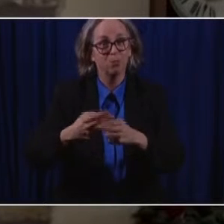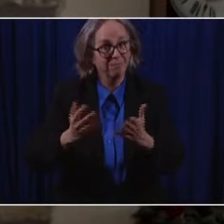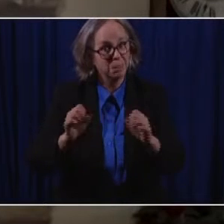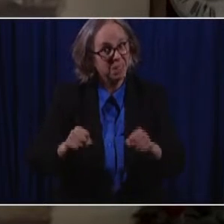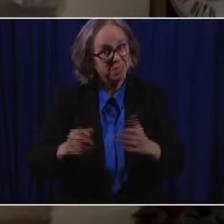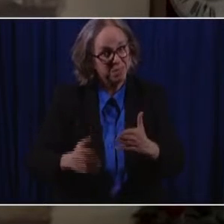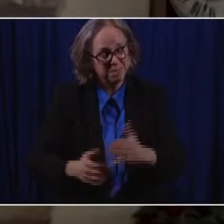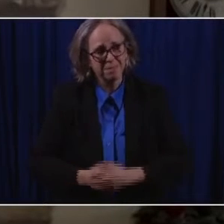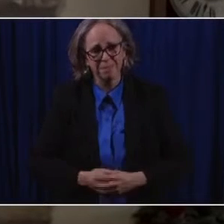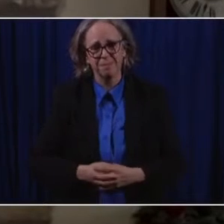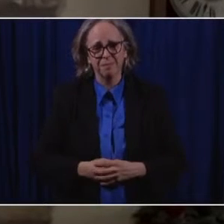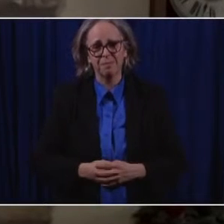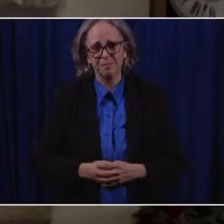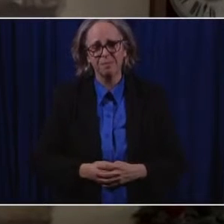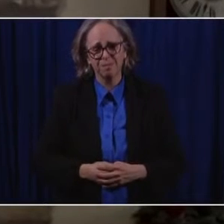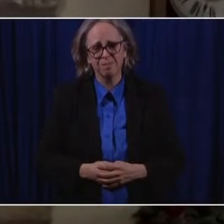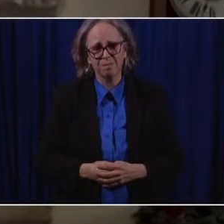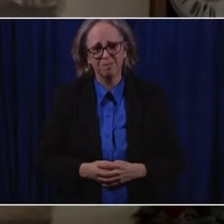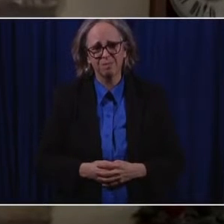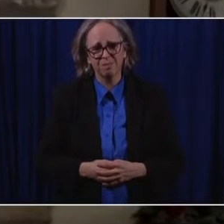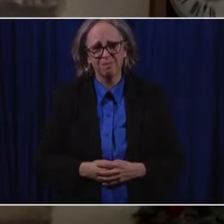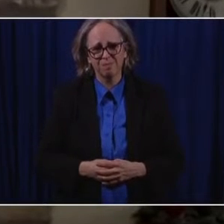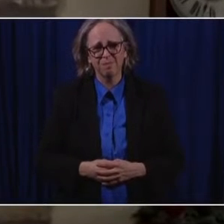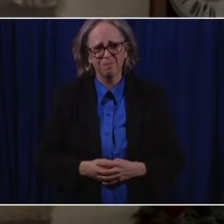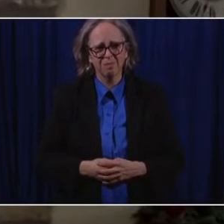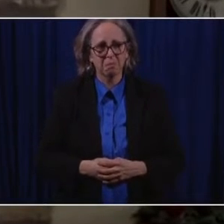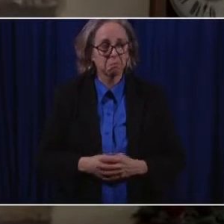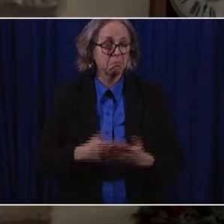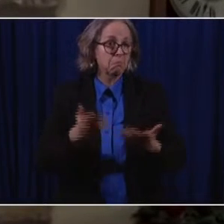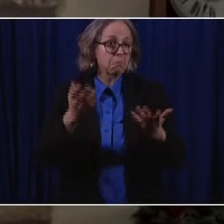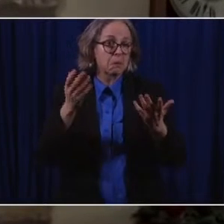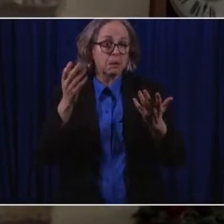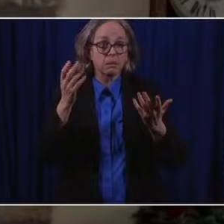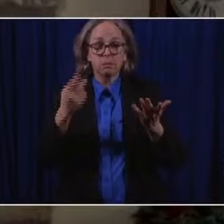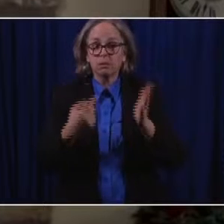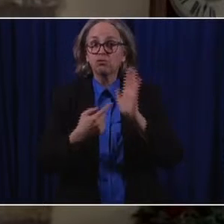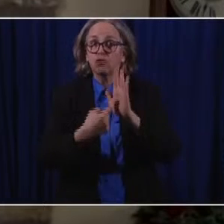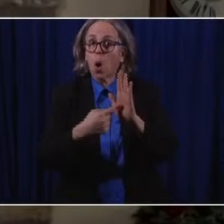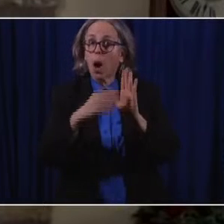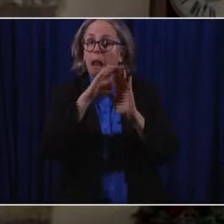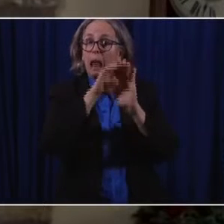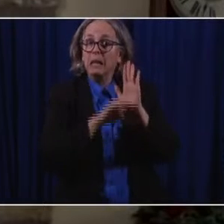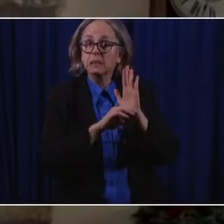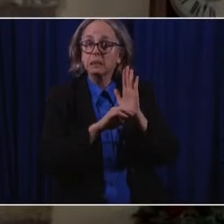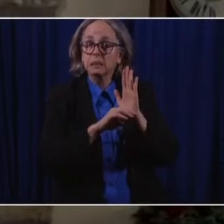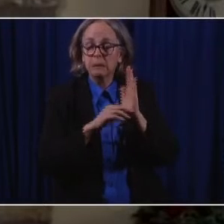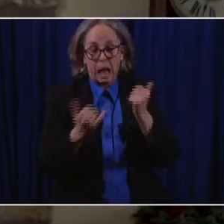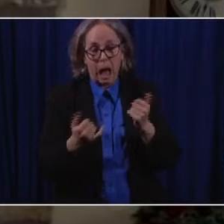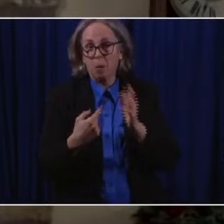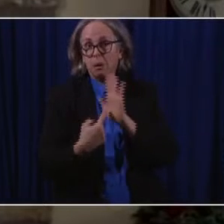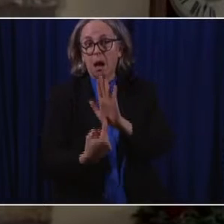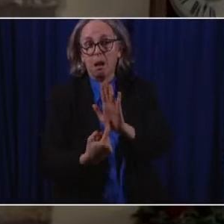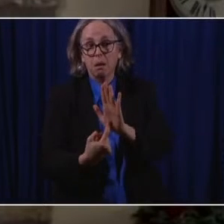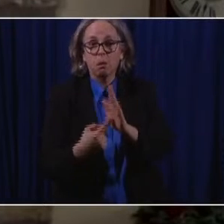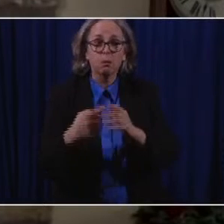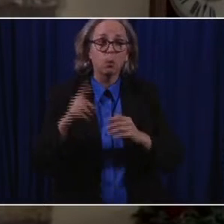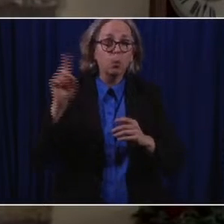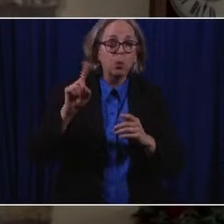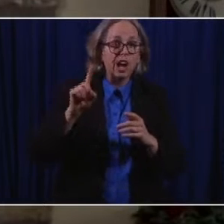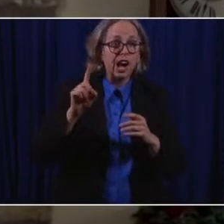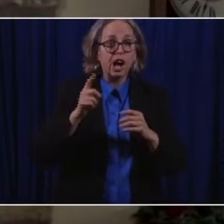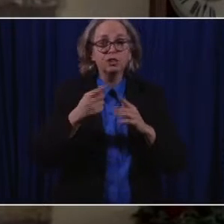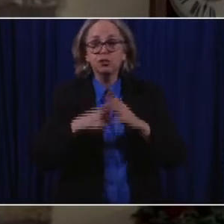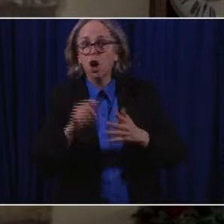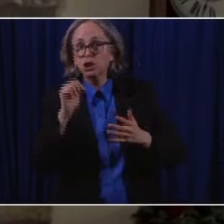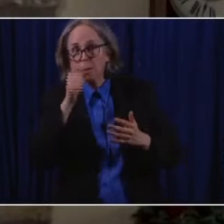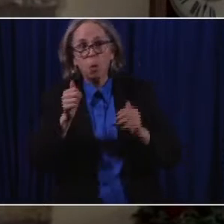involved, and we can put out a list. We'll put out a list today about where they will be. But again, it's the 4